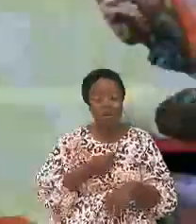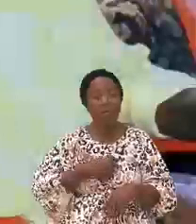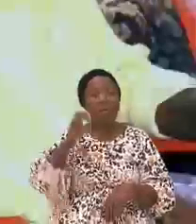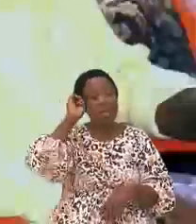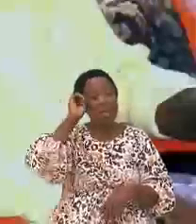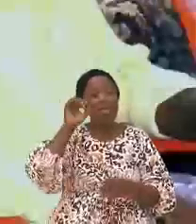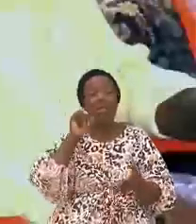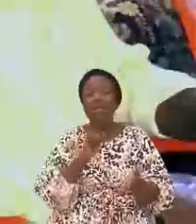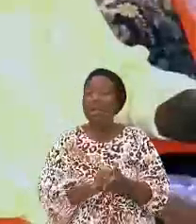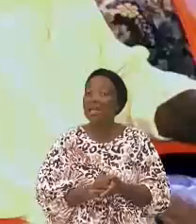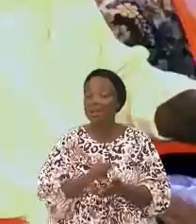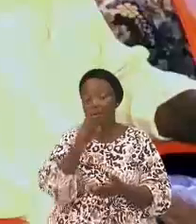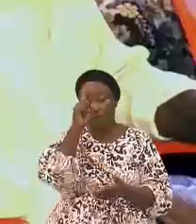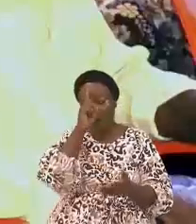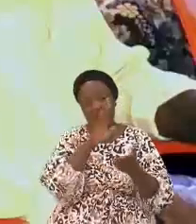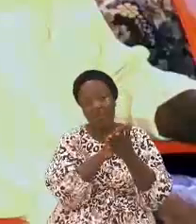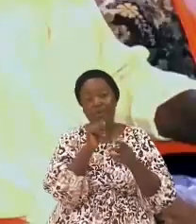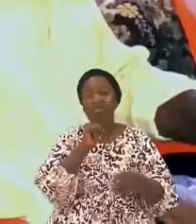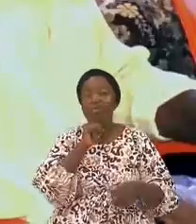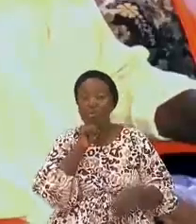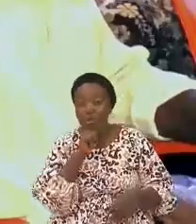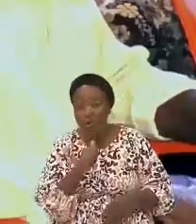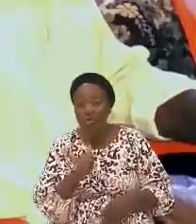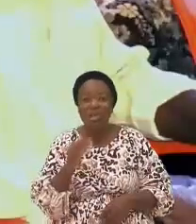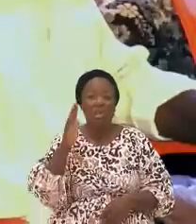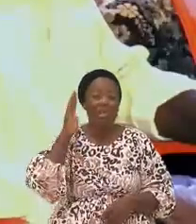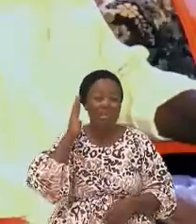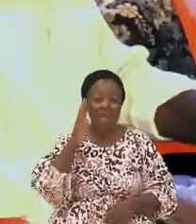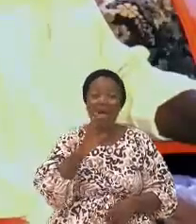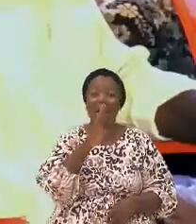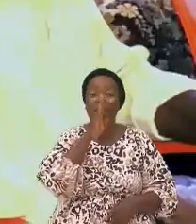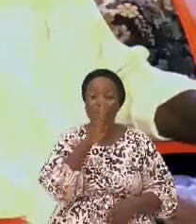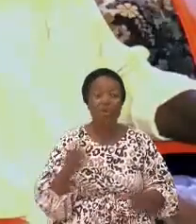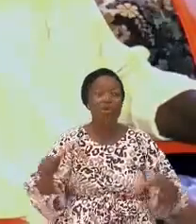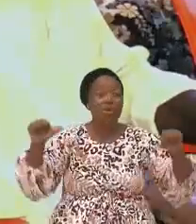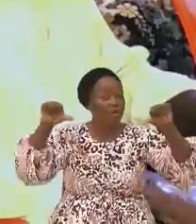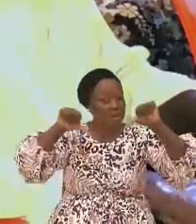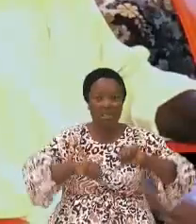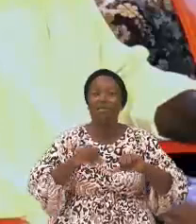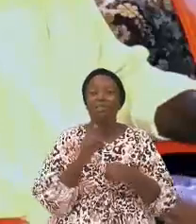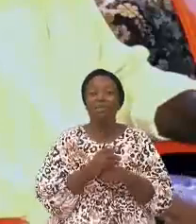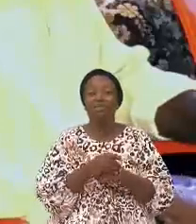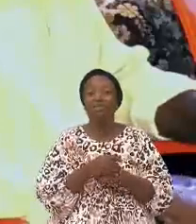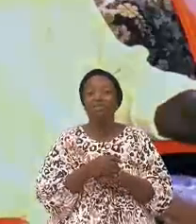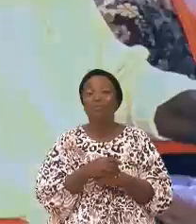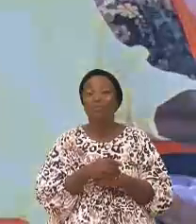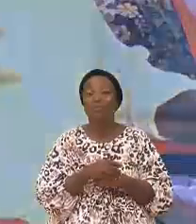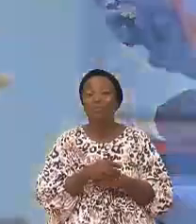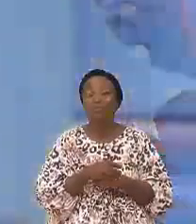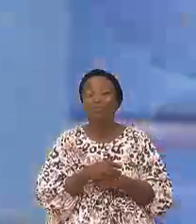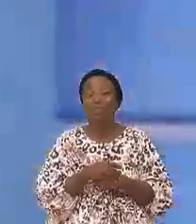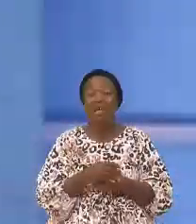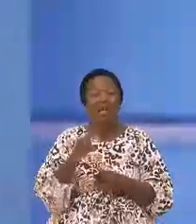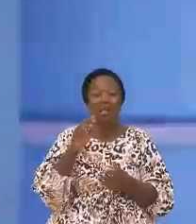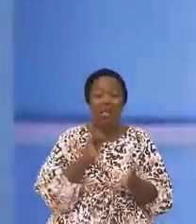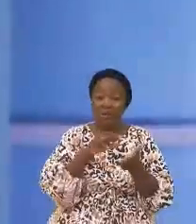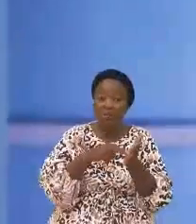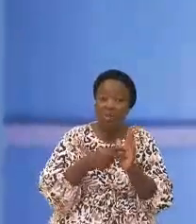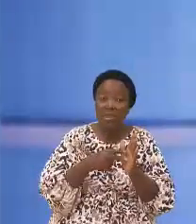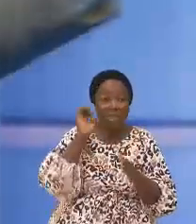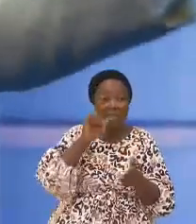warning. He gives us the warning. He that believeth not shall be damned. That